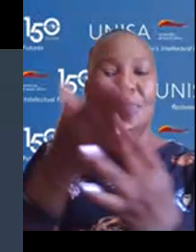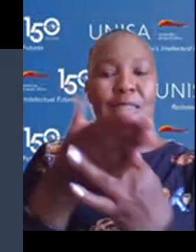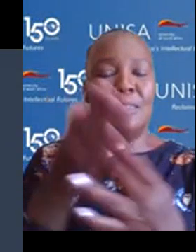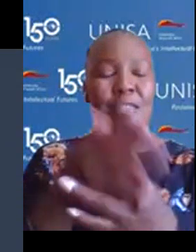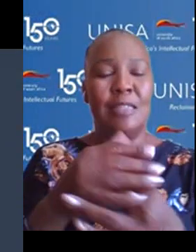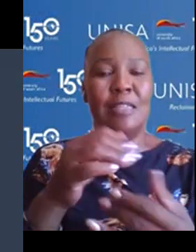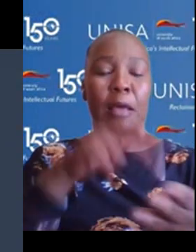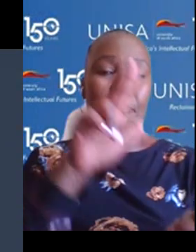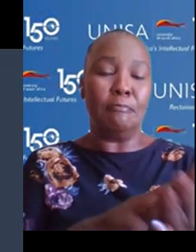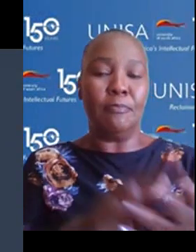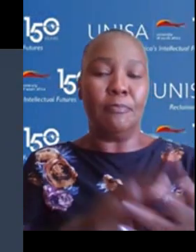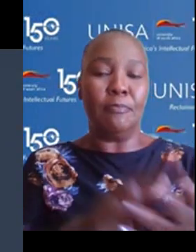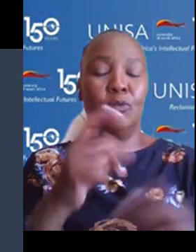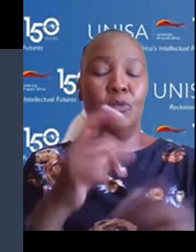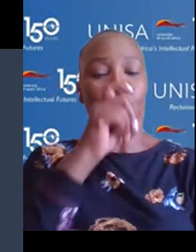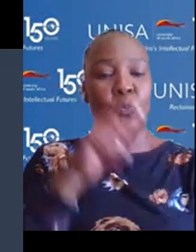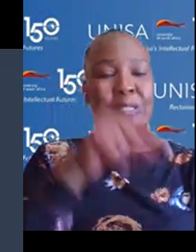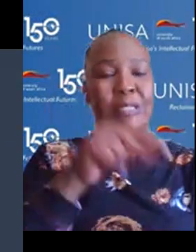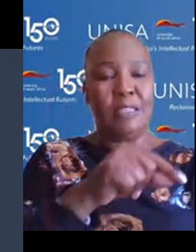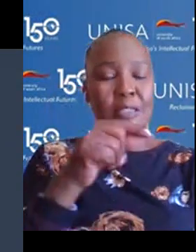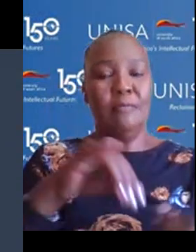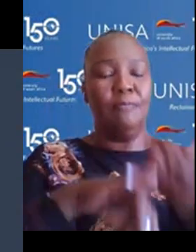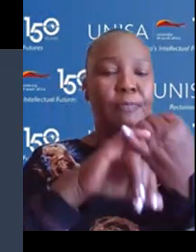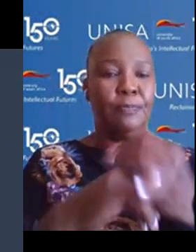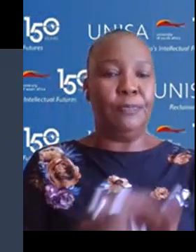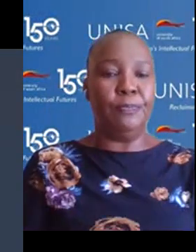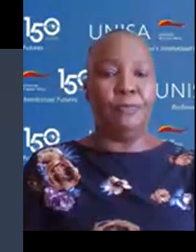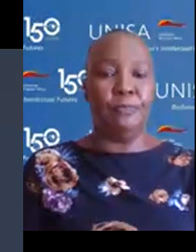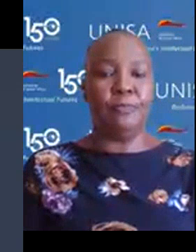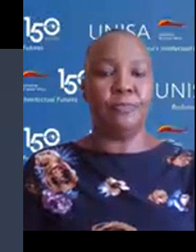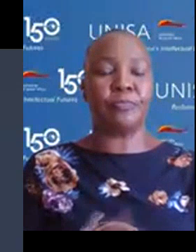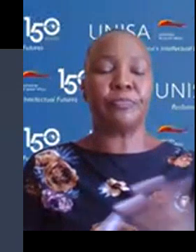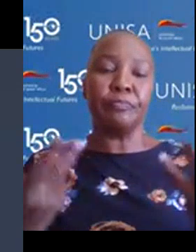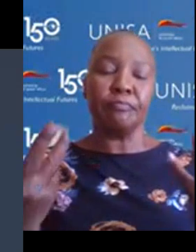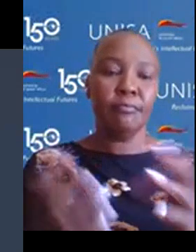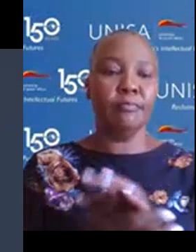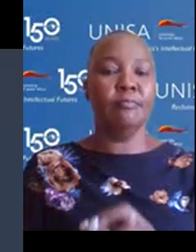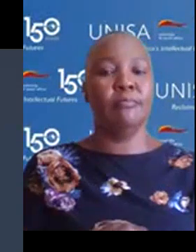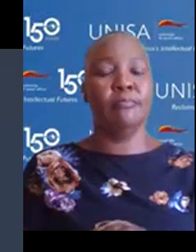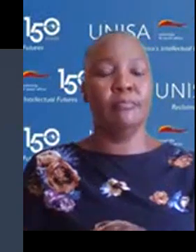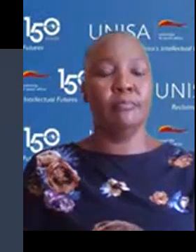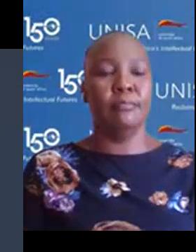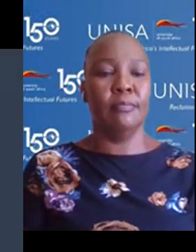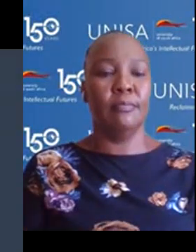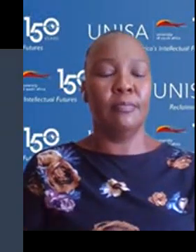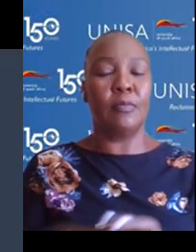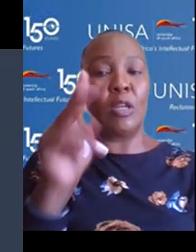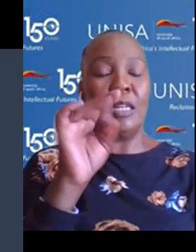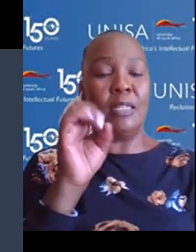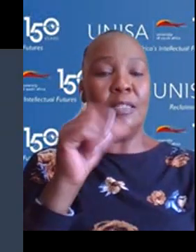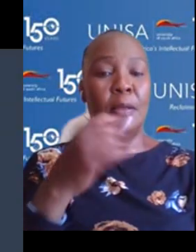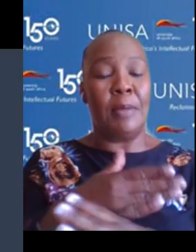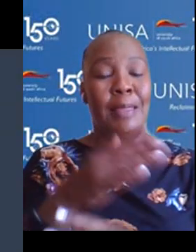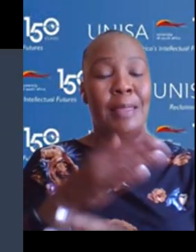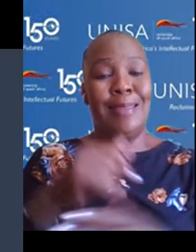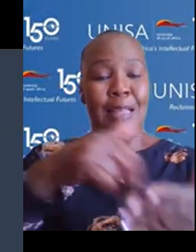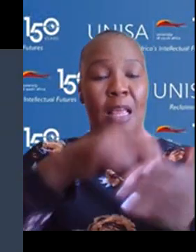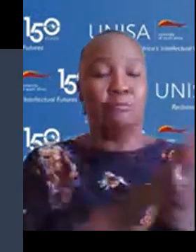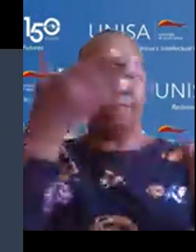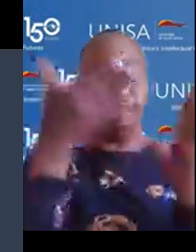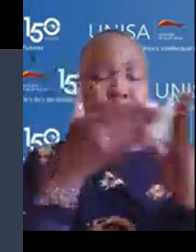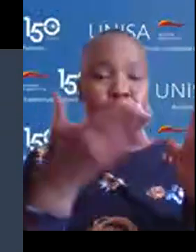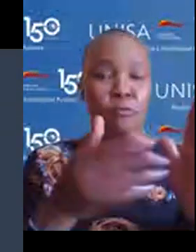will be using in this specific course. So really, if UNISA actually made all these apps available to